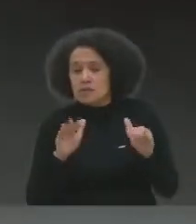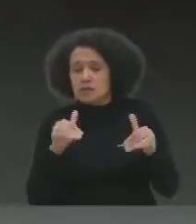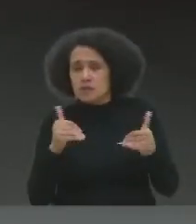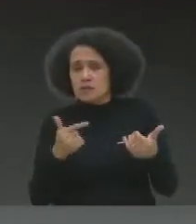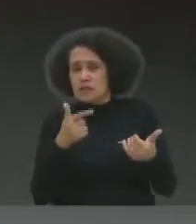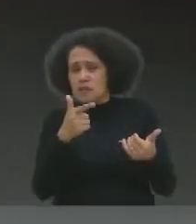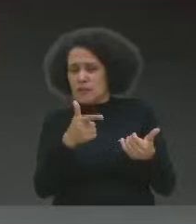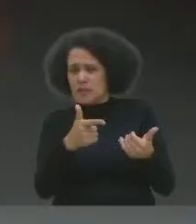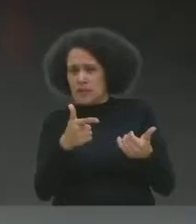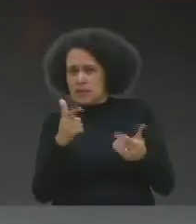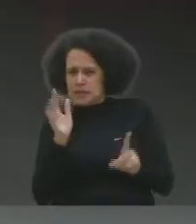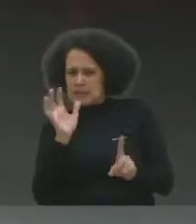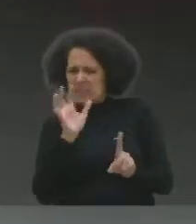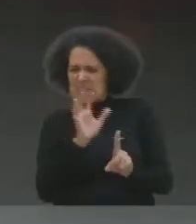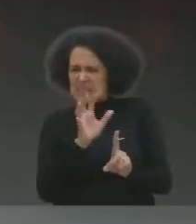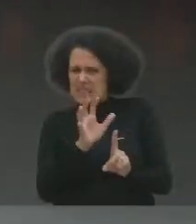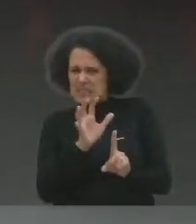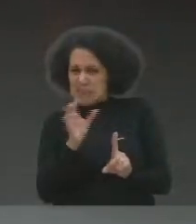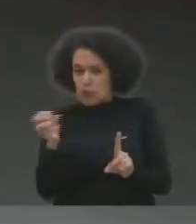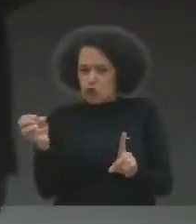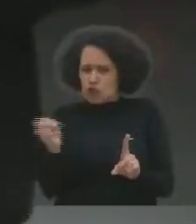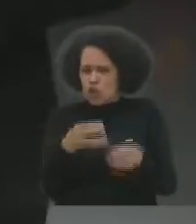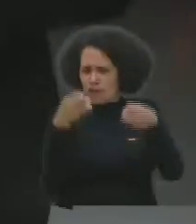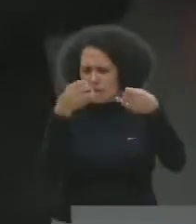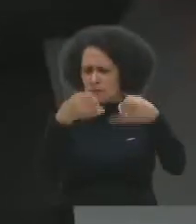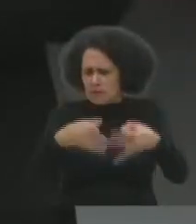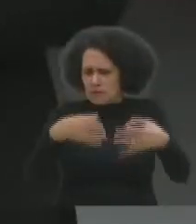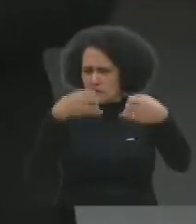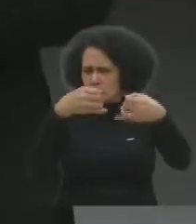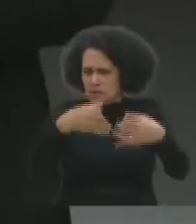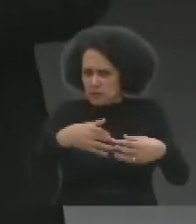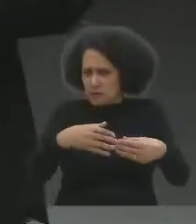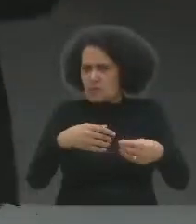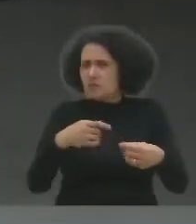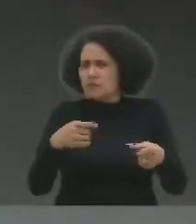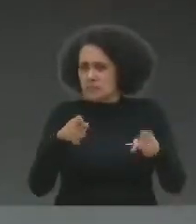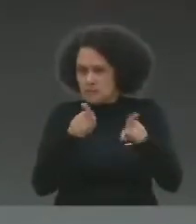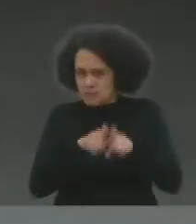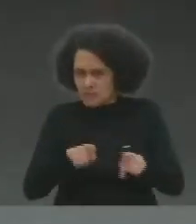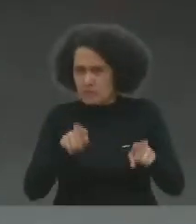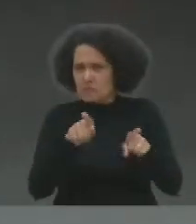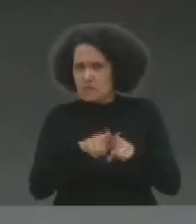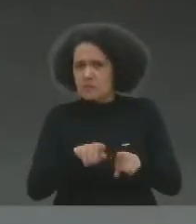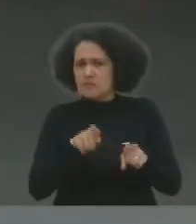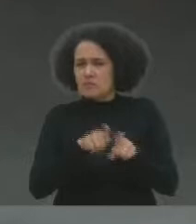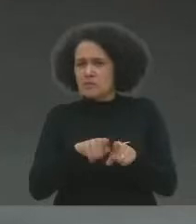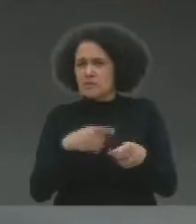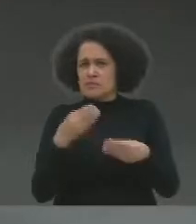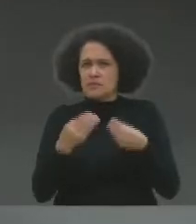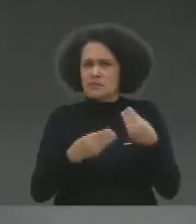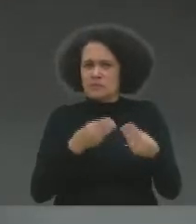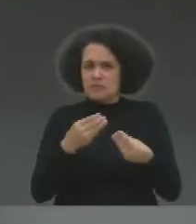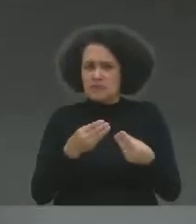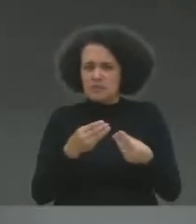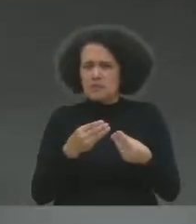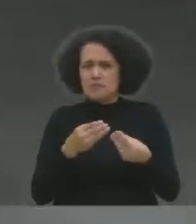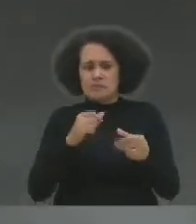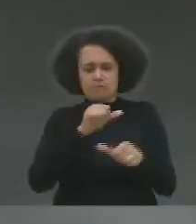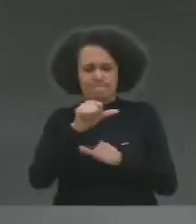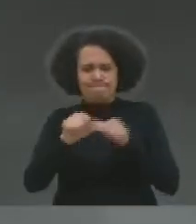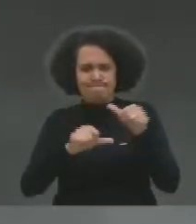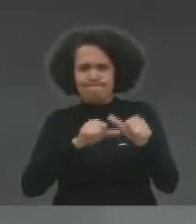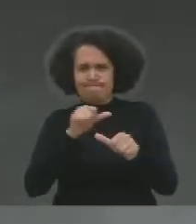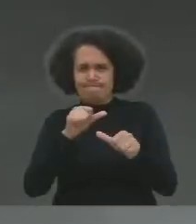nos inundar com novas definições. They will redefine the biological makeup of people. E vão redefinir até